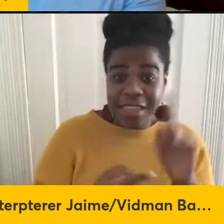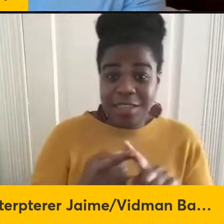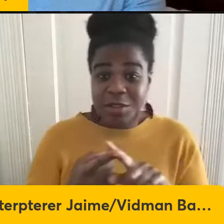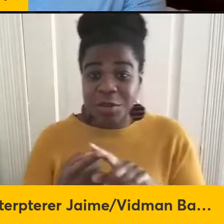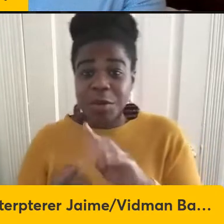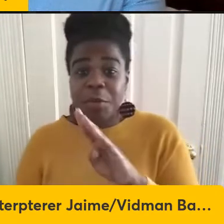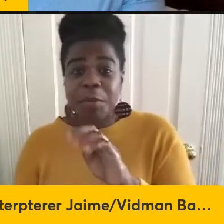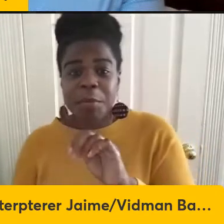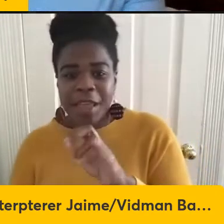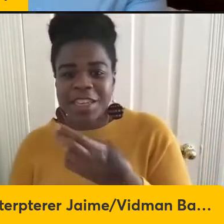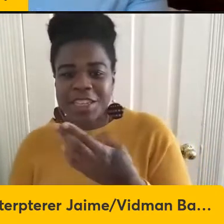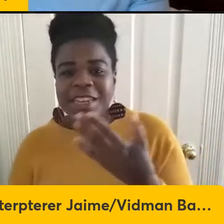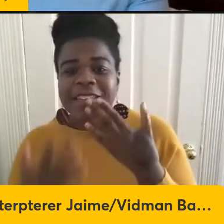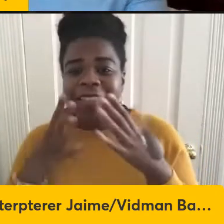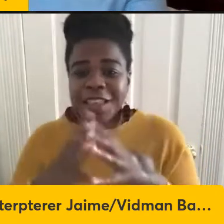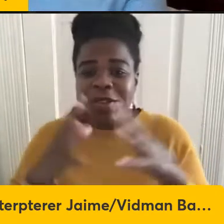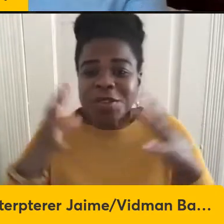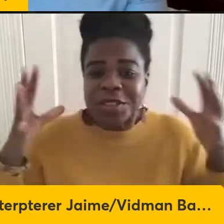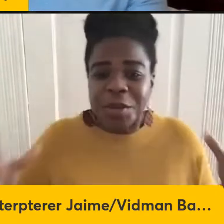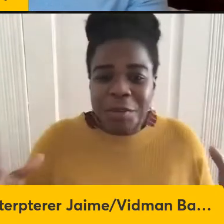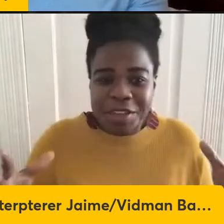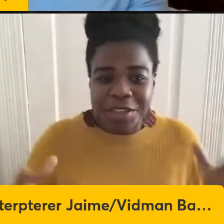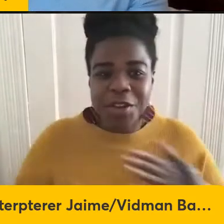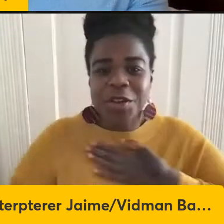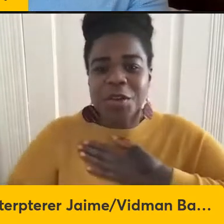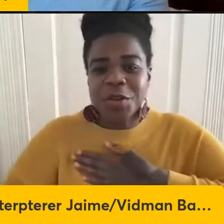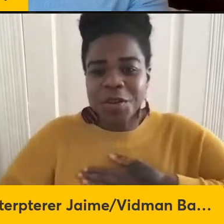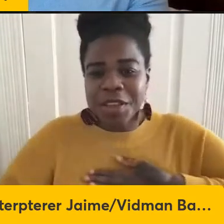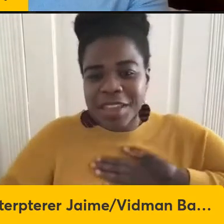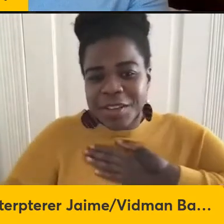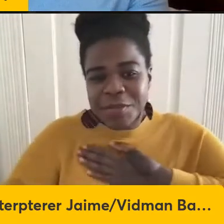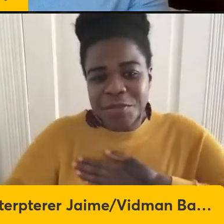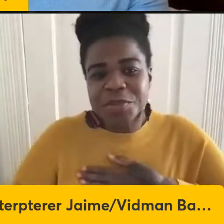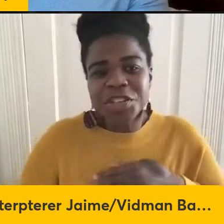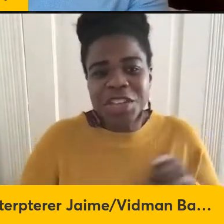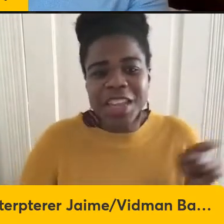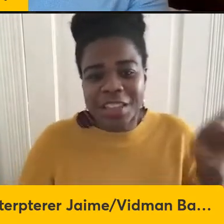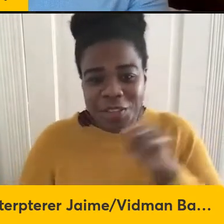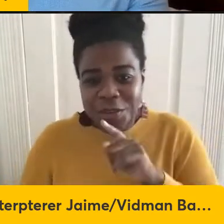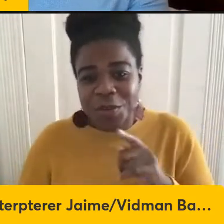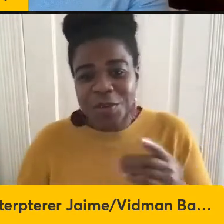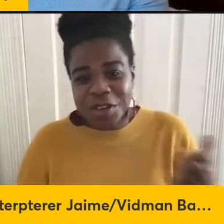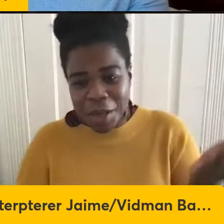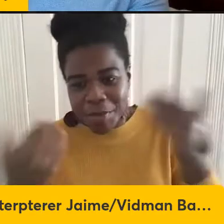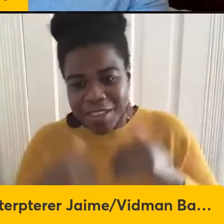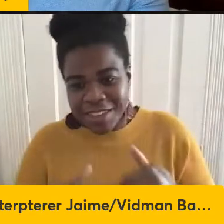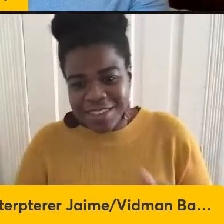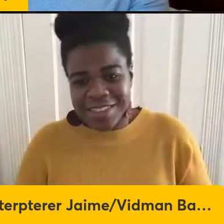So thank you very much, everyone. We appreciate you hanging in with us.